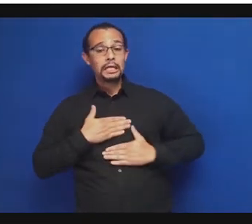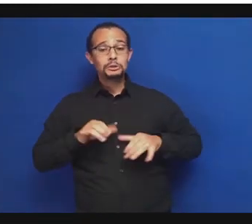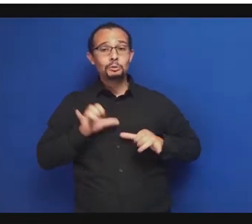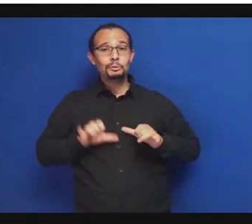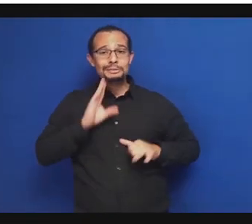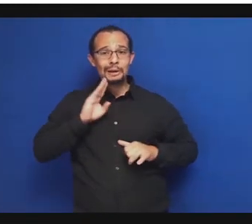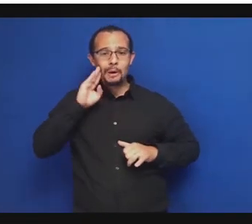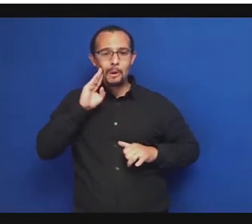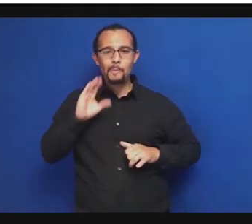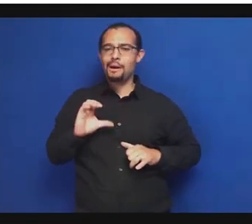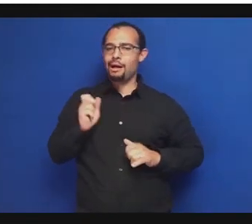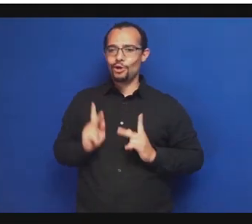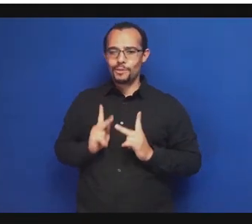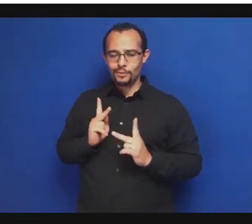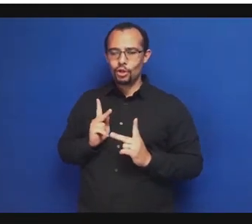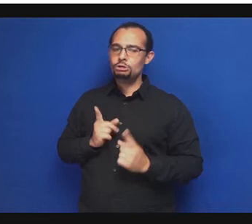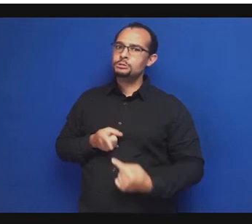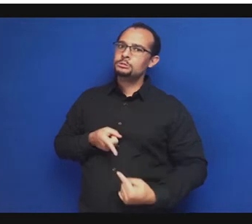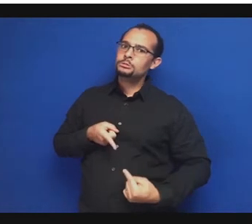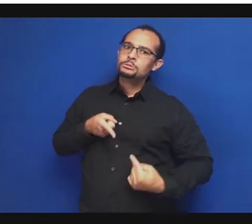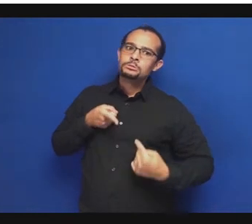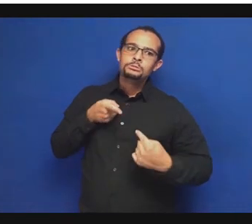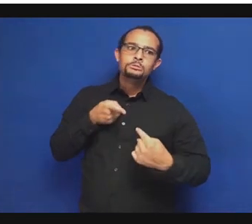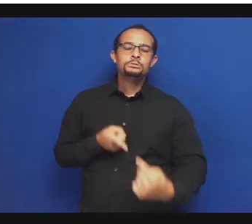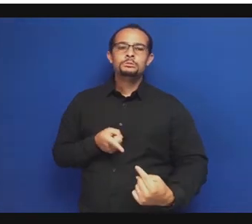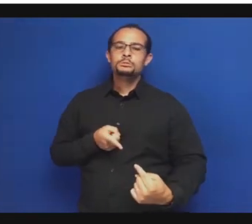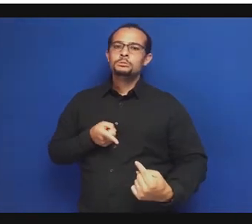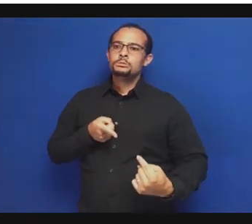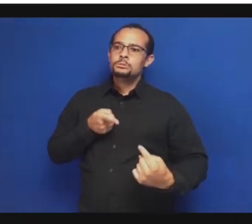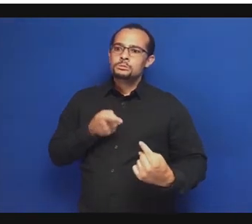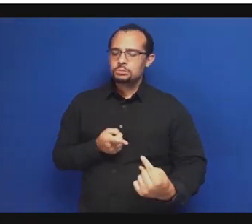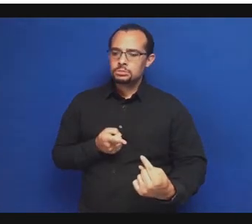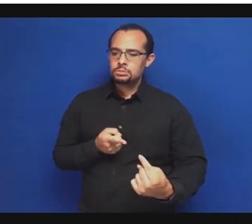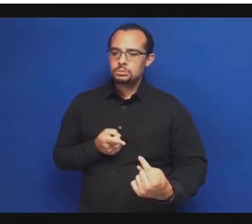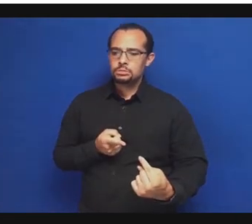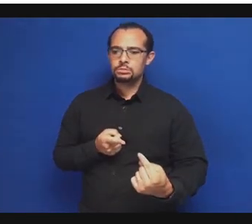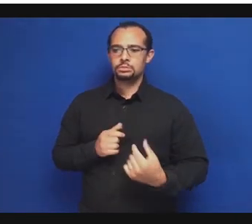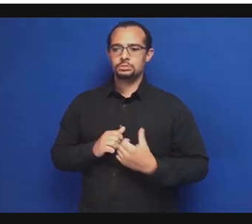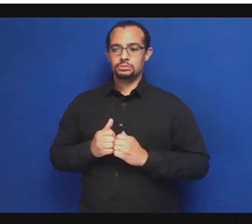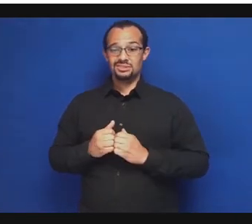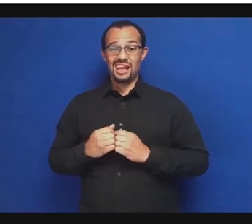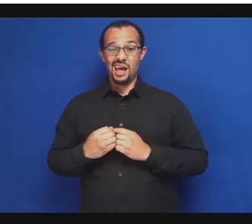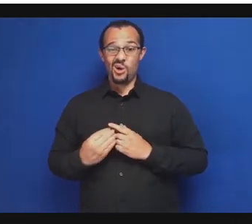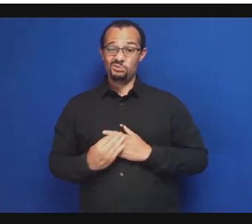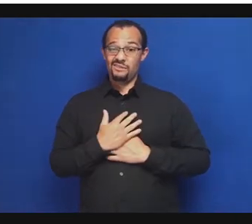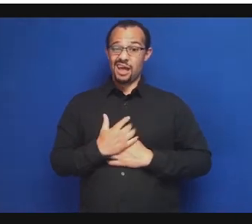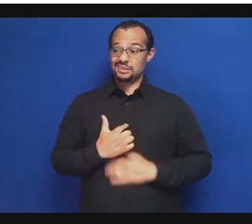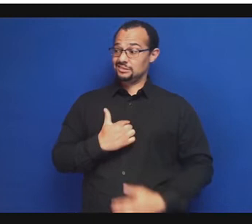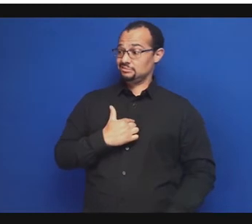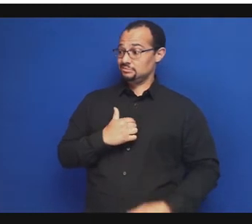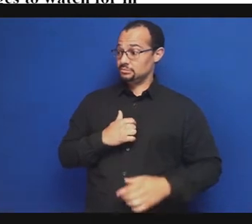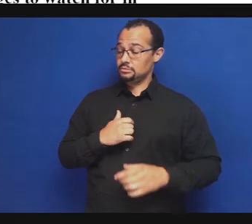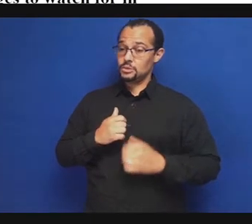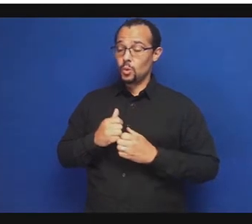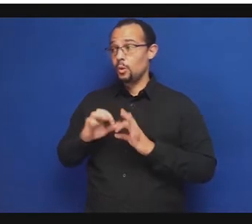or loss of job, or gain of more responsibilities because other colleagues are ill, or family members that we may have